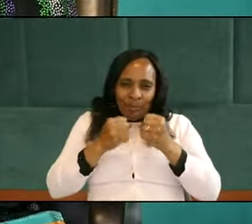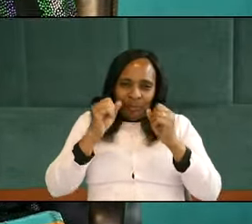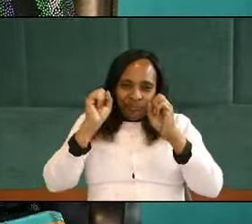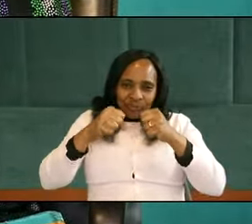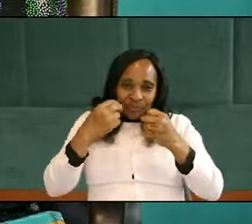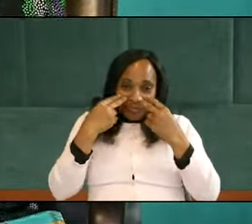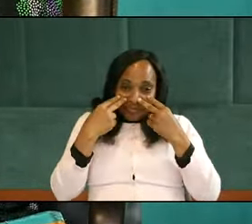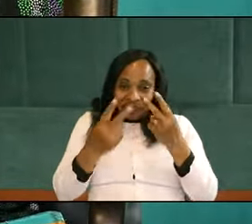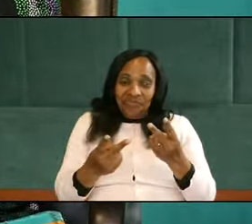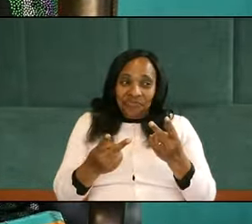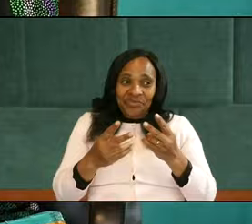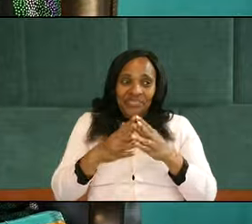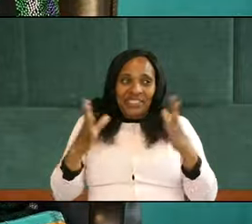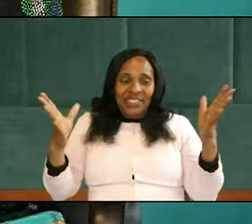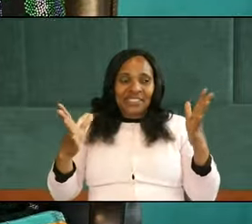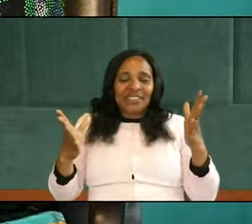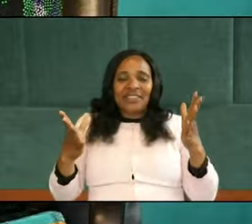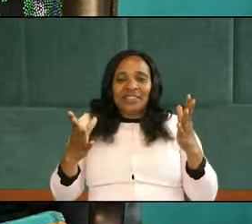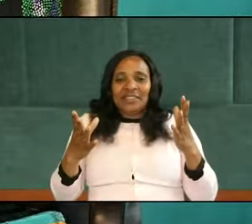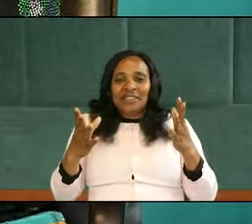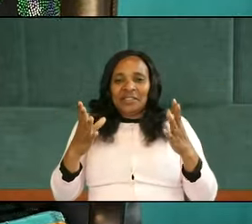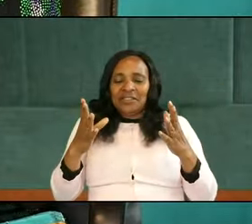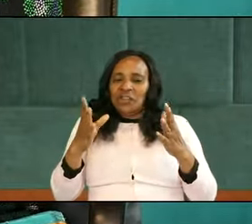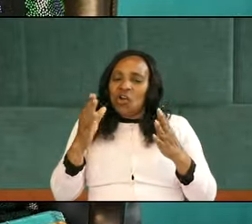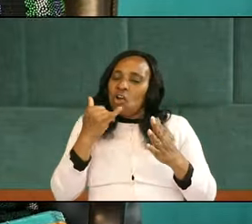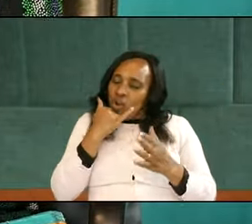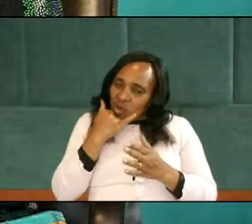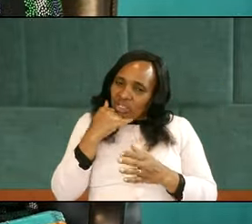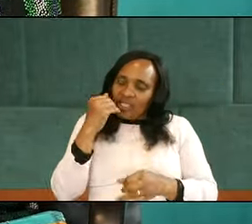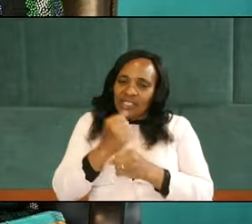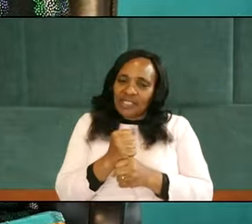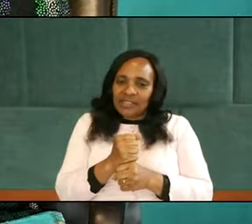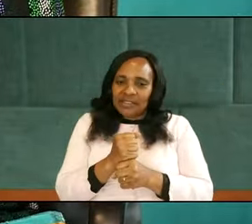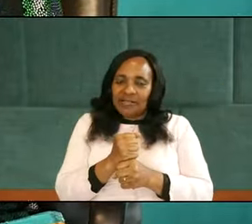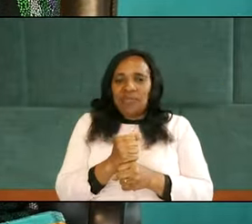able to see the great mess he had done. That